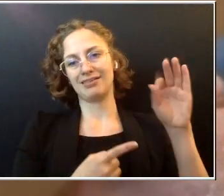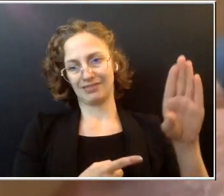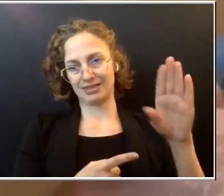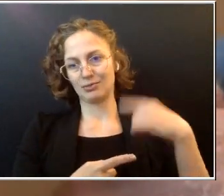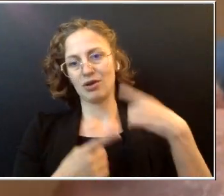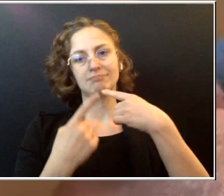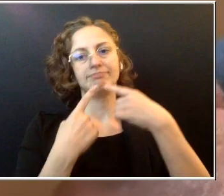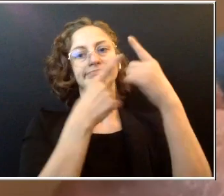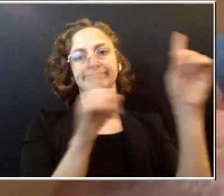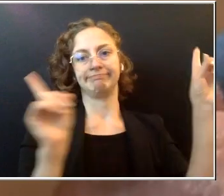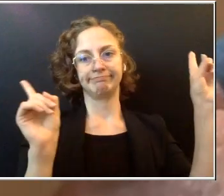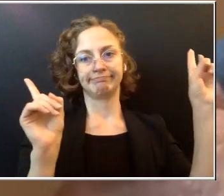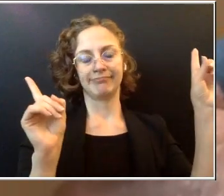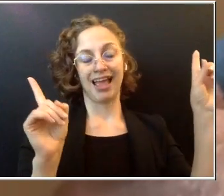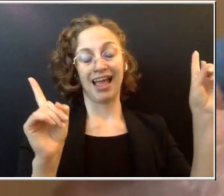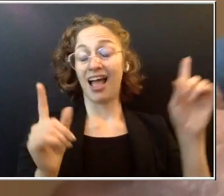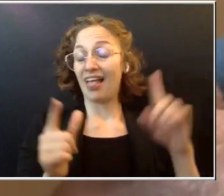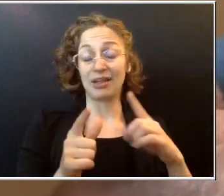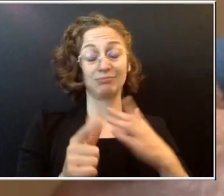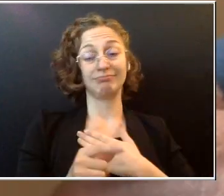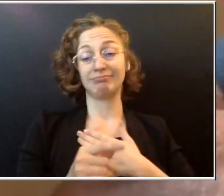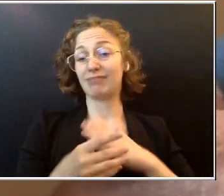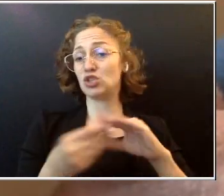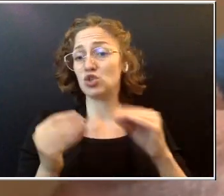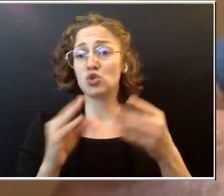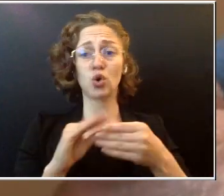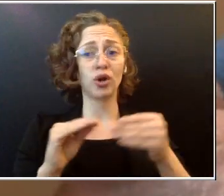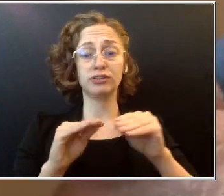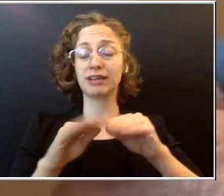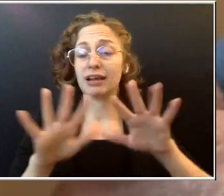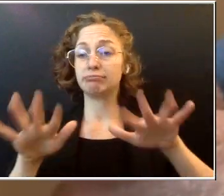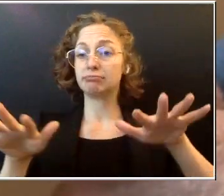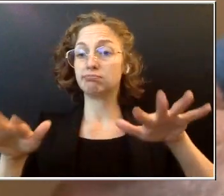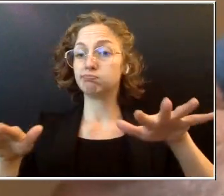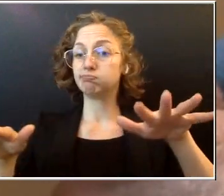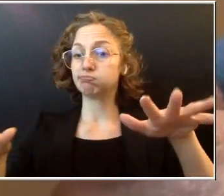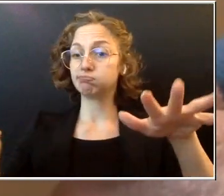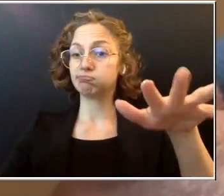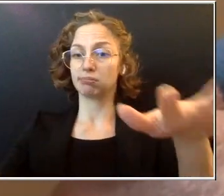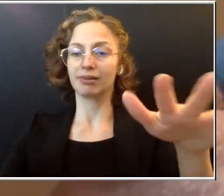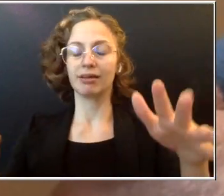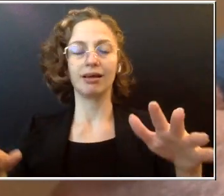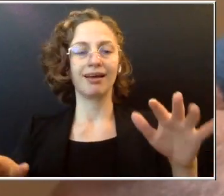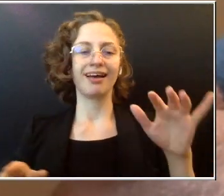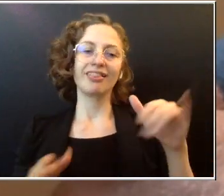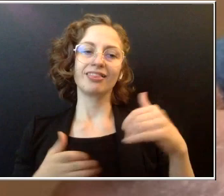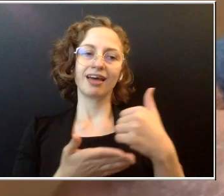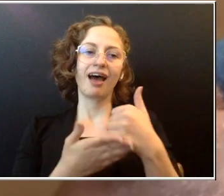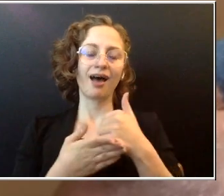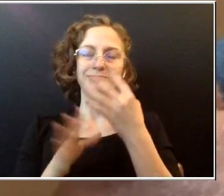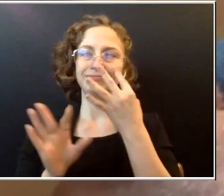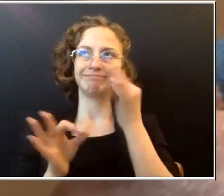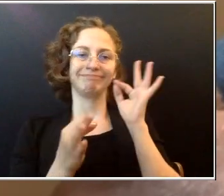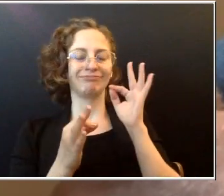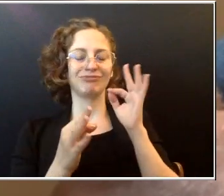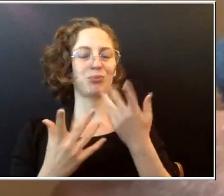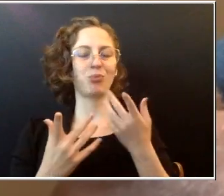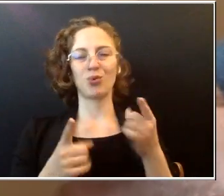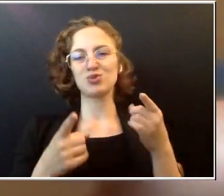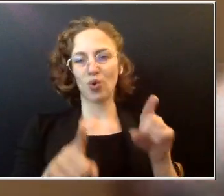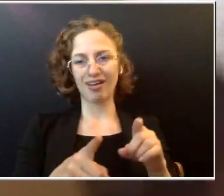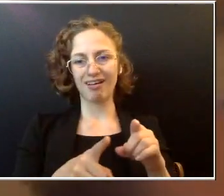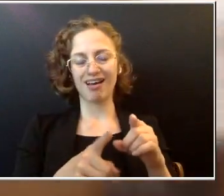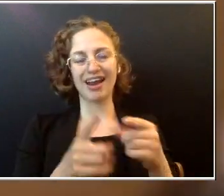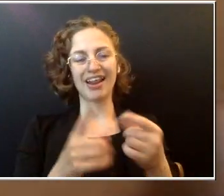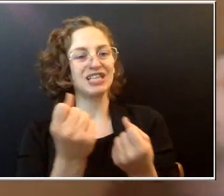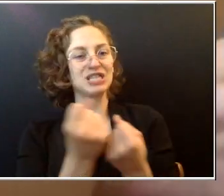to kind of spread, and that kind of helped distract me from what was going on, and the support started rolling in and made it a little less scary. I'm